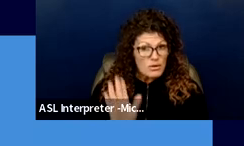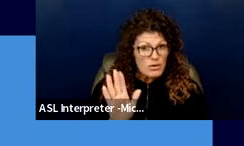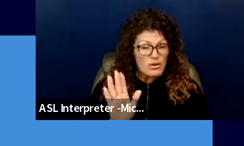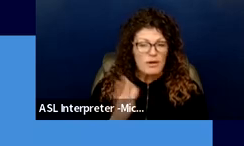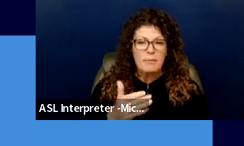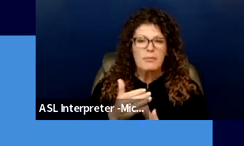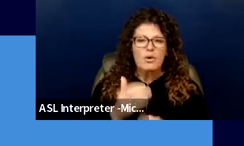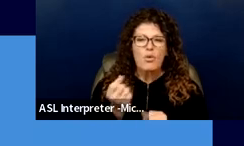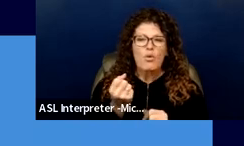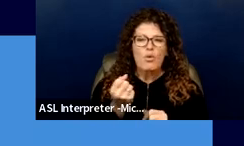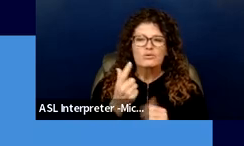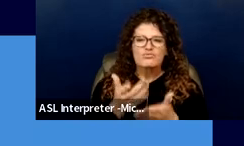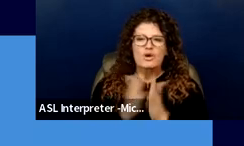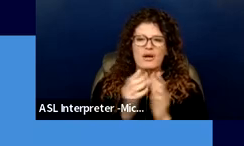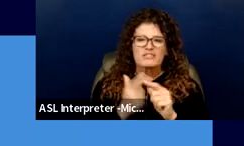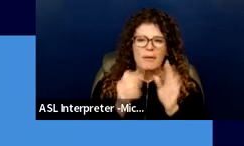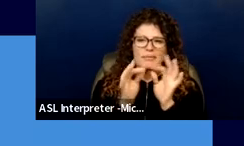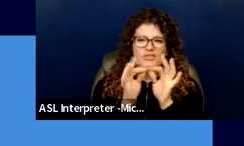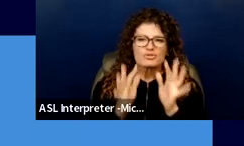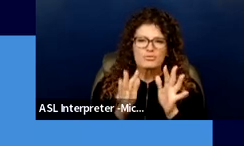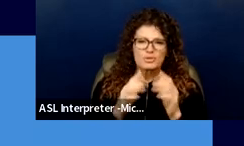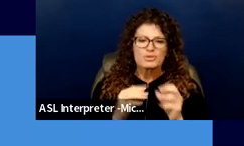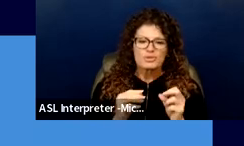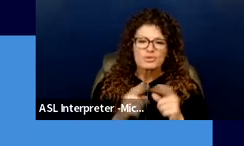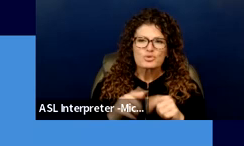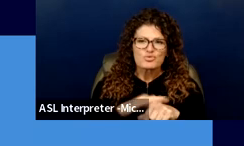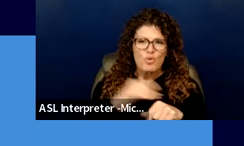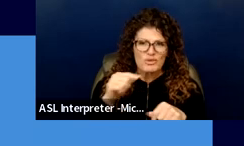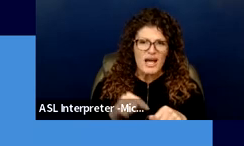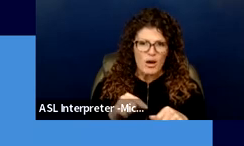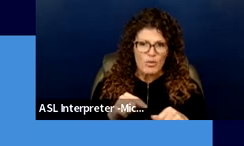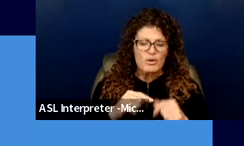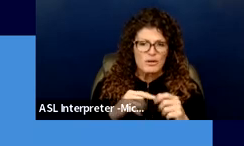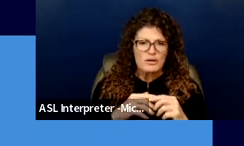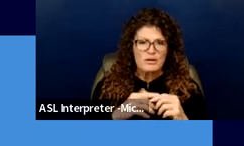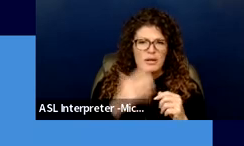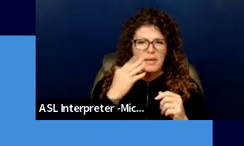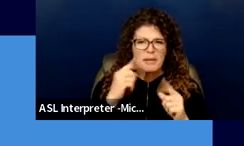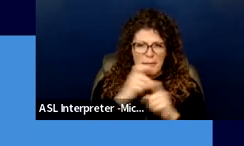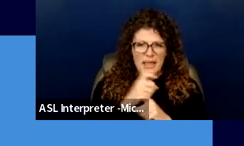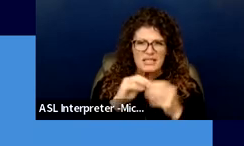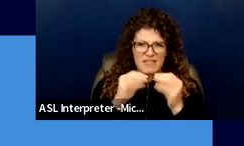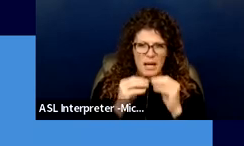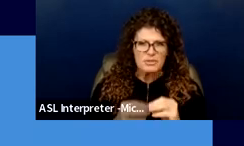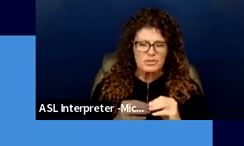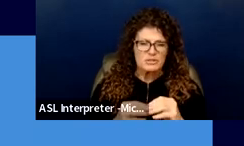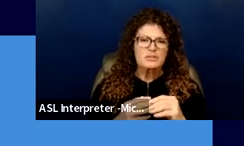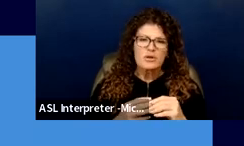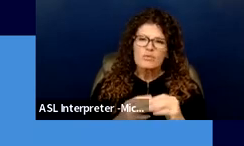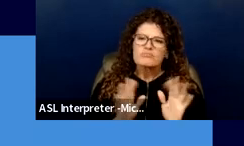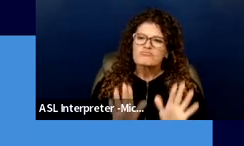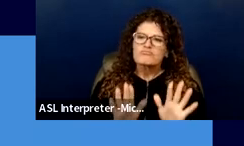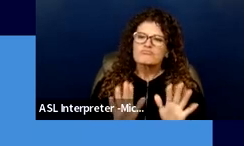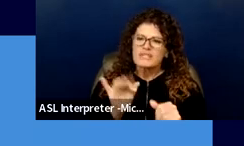Before you go on, we have a request from our interpreters to slow the pace because of the complexity of the numbers. So if we